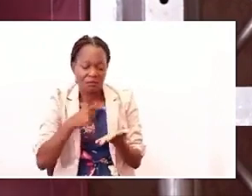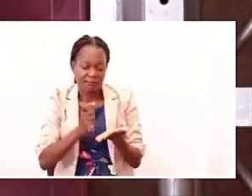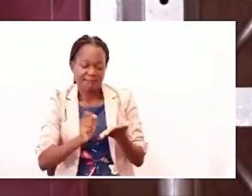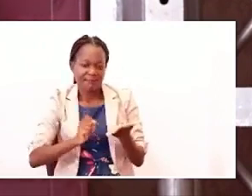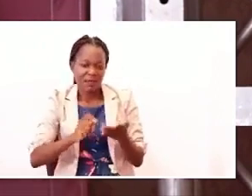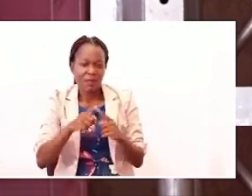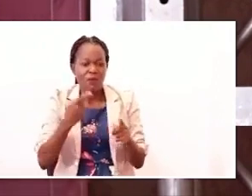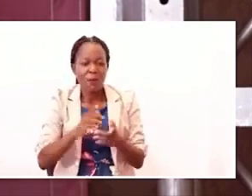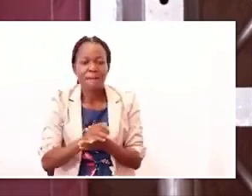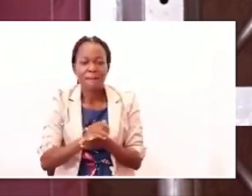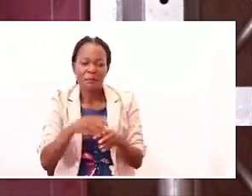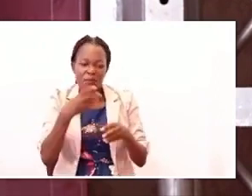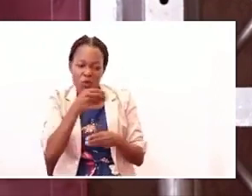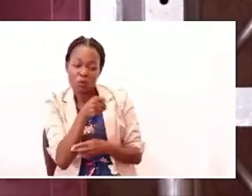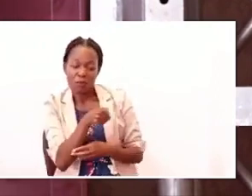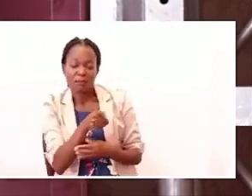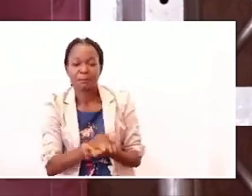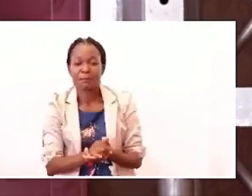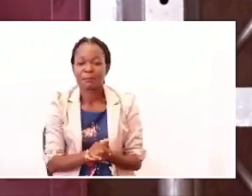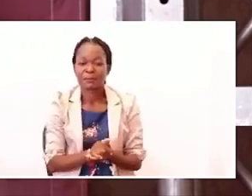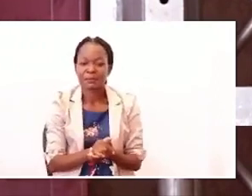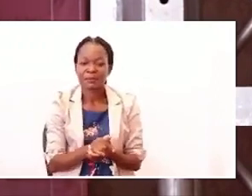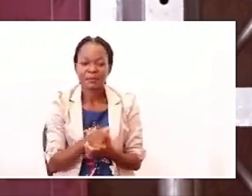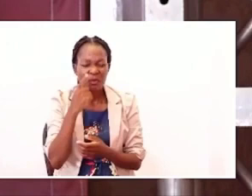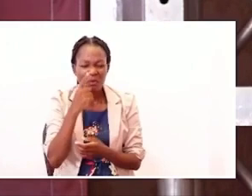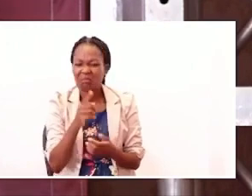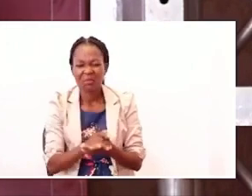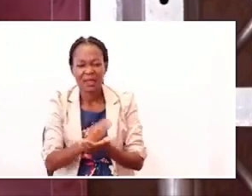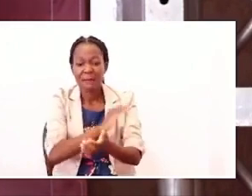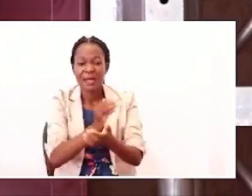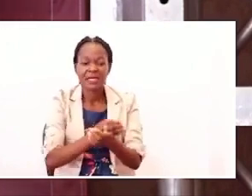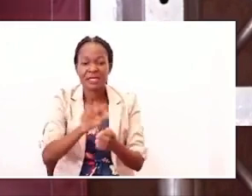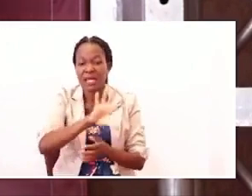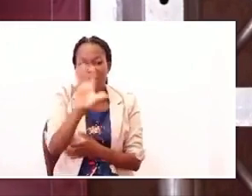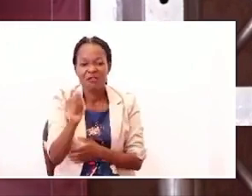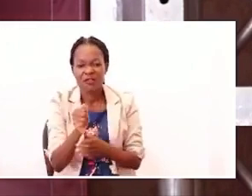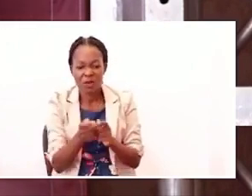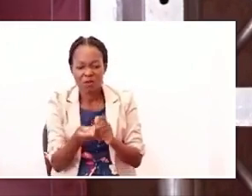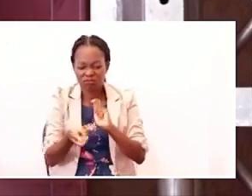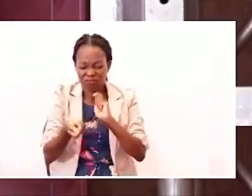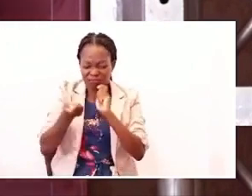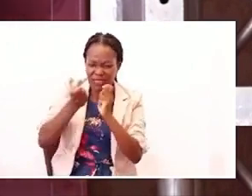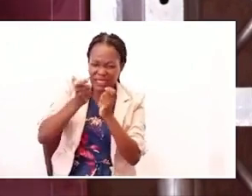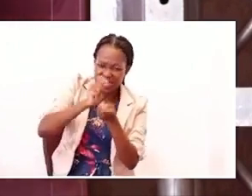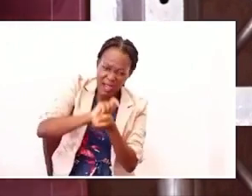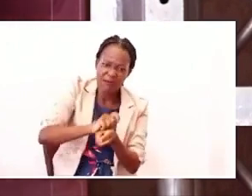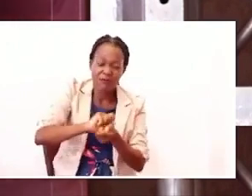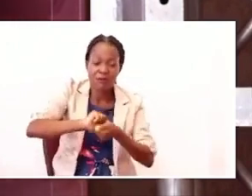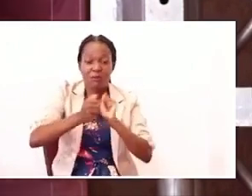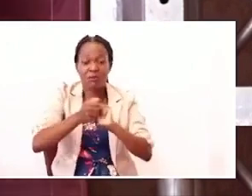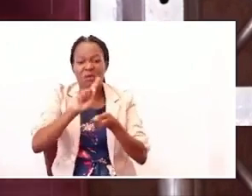the concept note is that the capacity of the continent to recover from these shocks is very, very